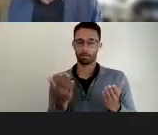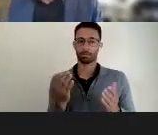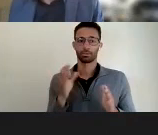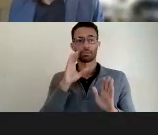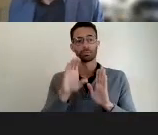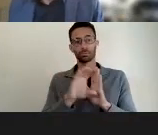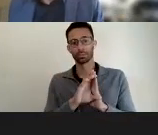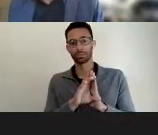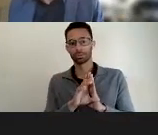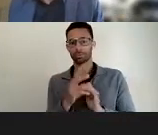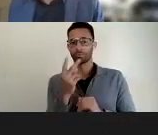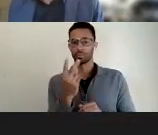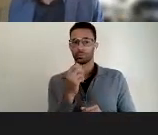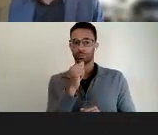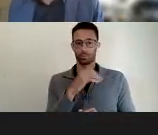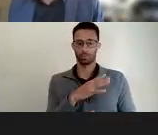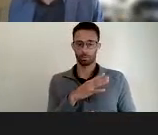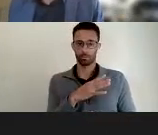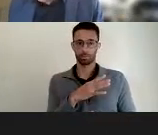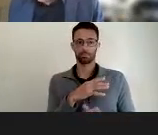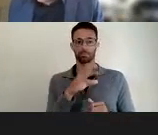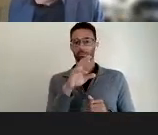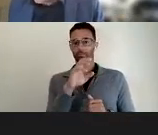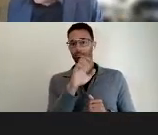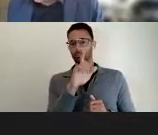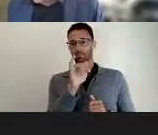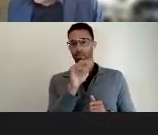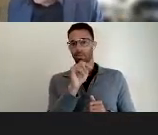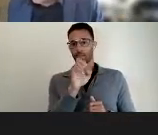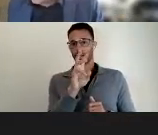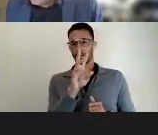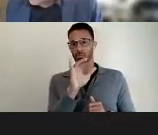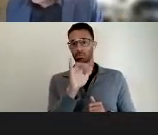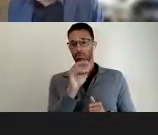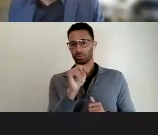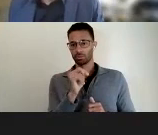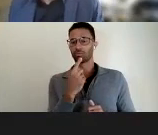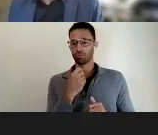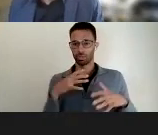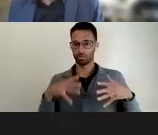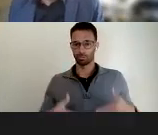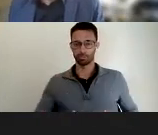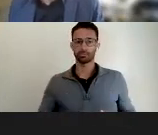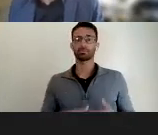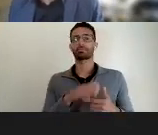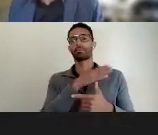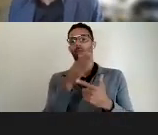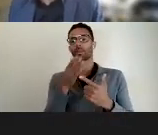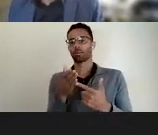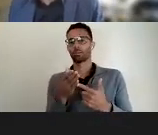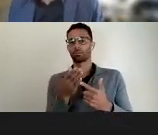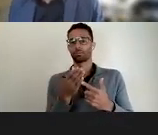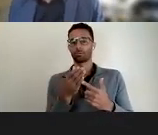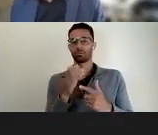the two women is Elaine Wilson in the pink or the red or Raspberry, and the other woman is